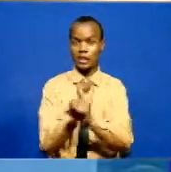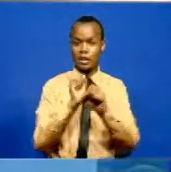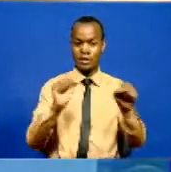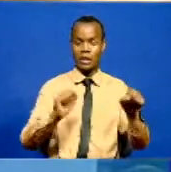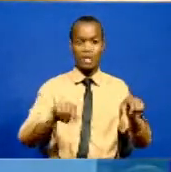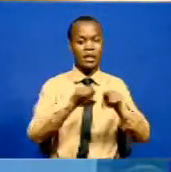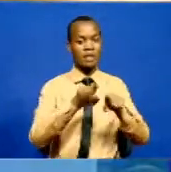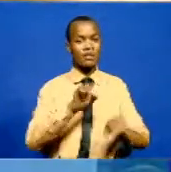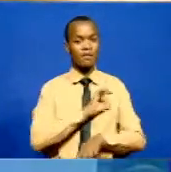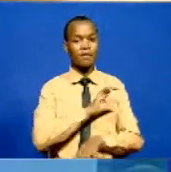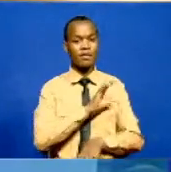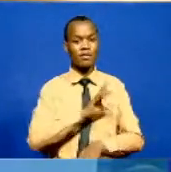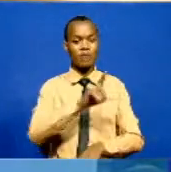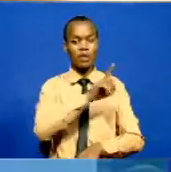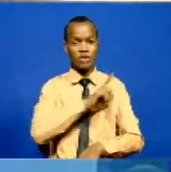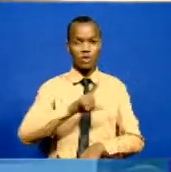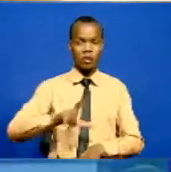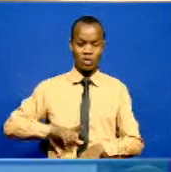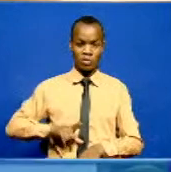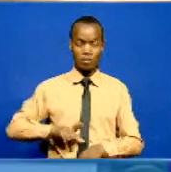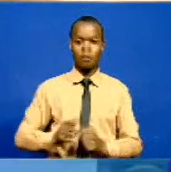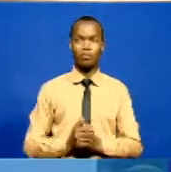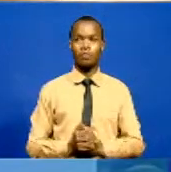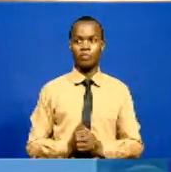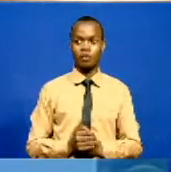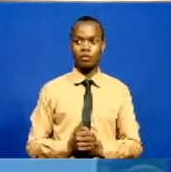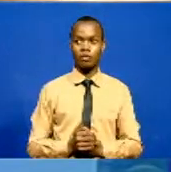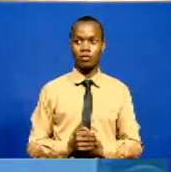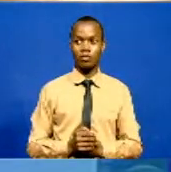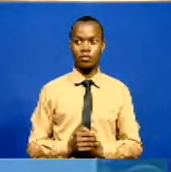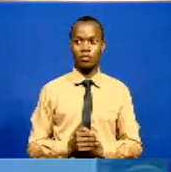fear of the Lord is his treasure.